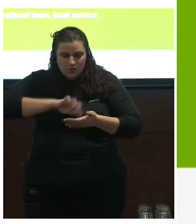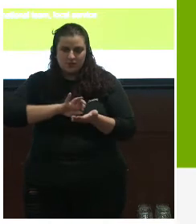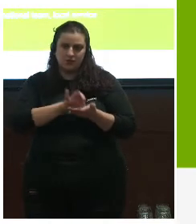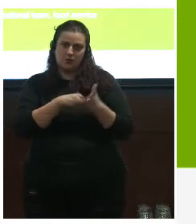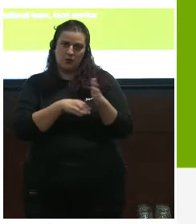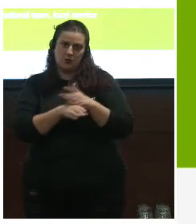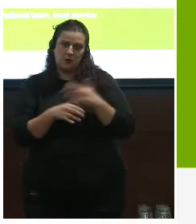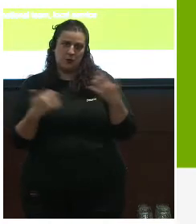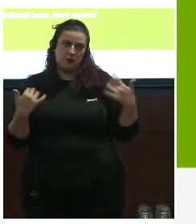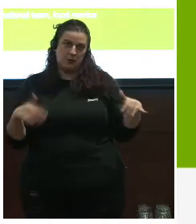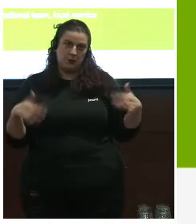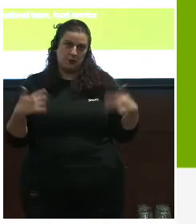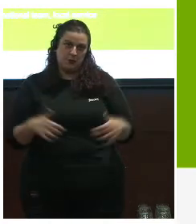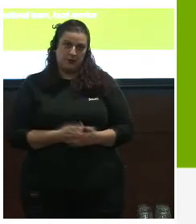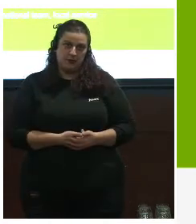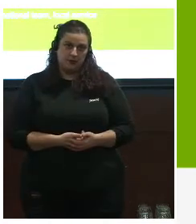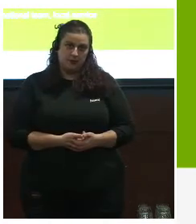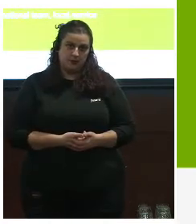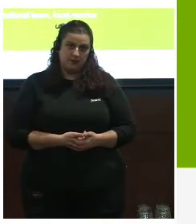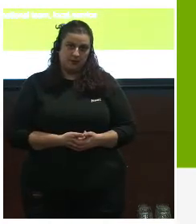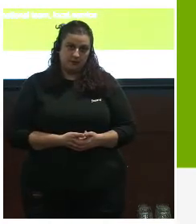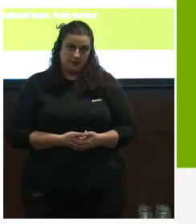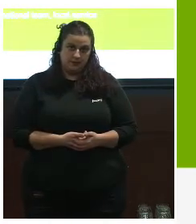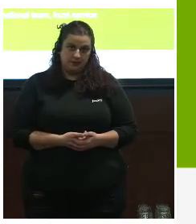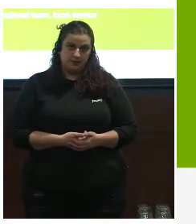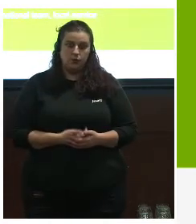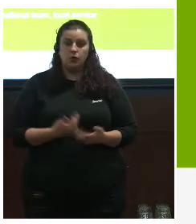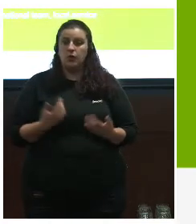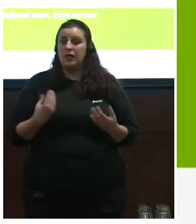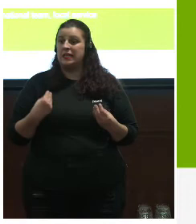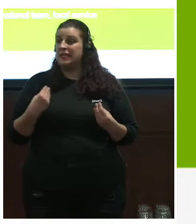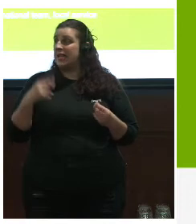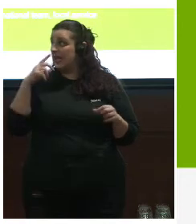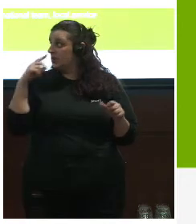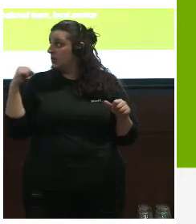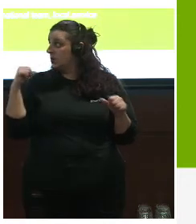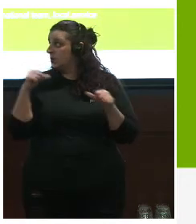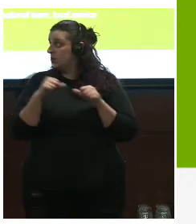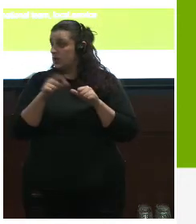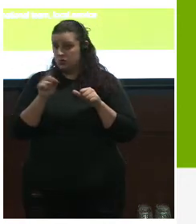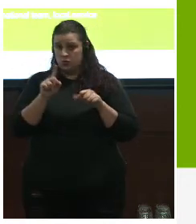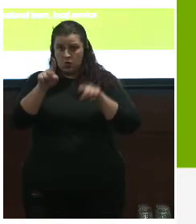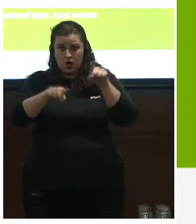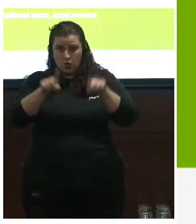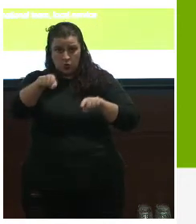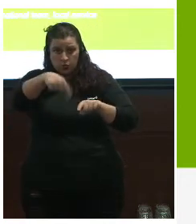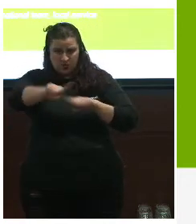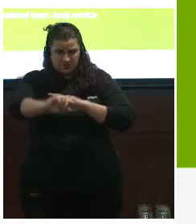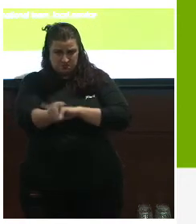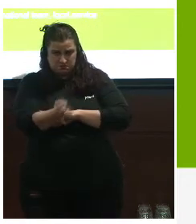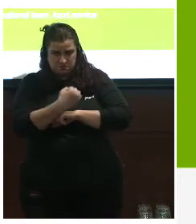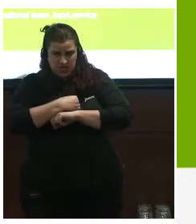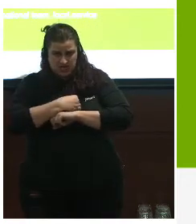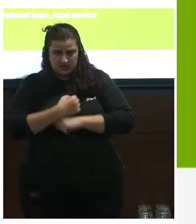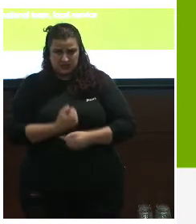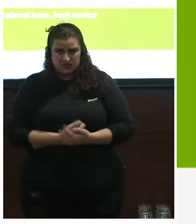I don't think I have been as long in this market as maybe some of these people in the room, which I generally always find an advantage. Because